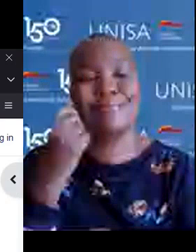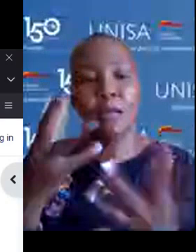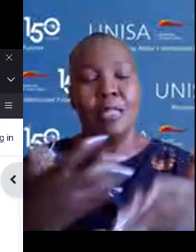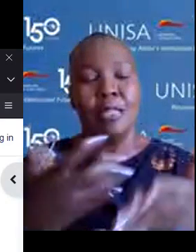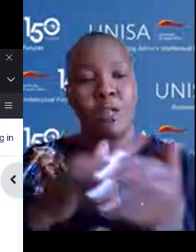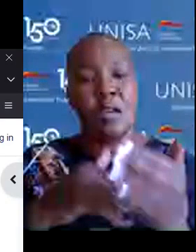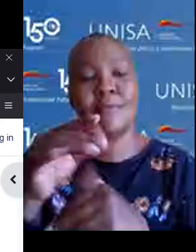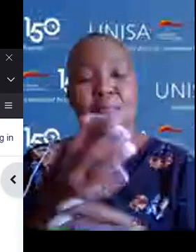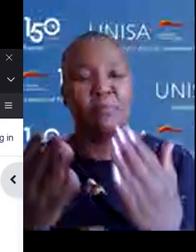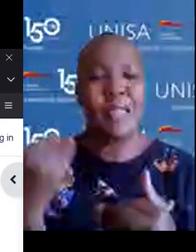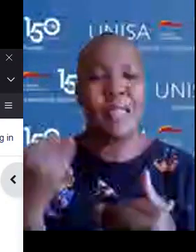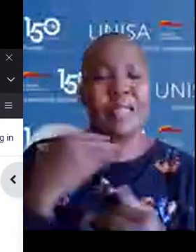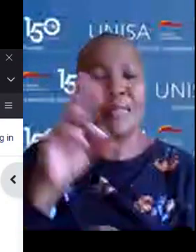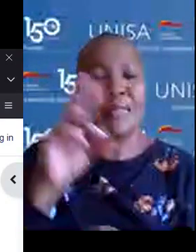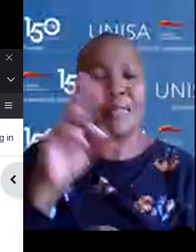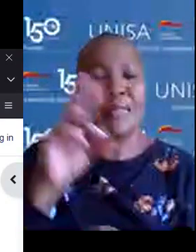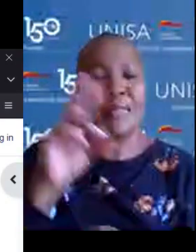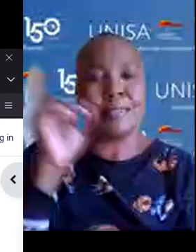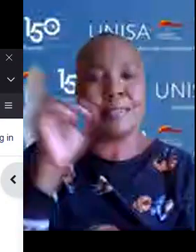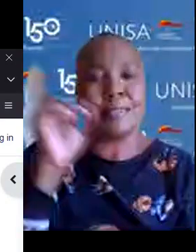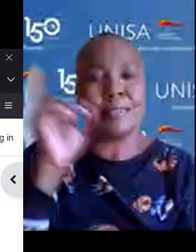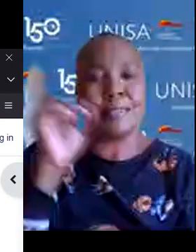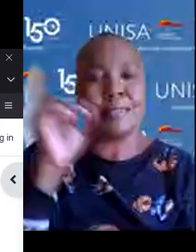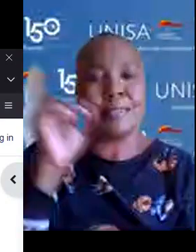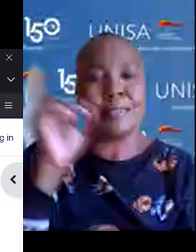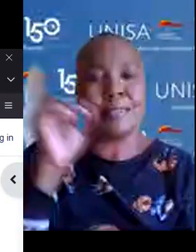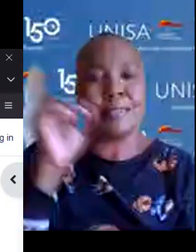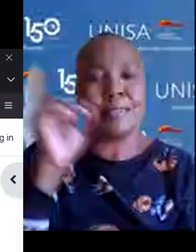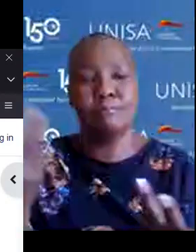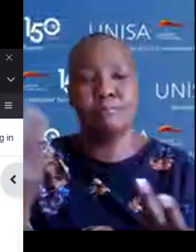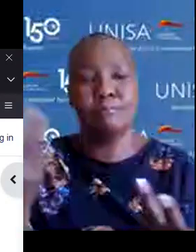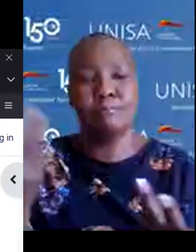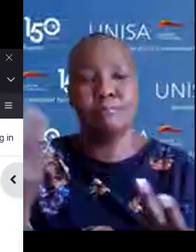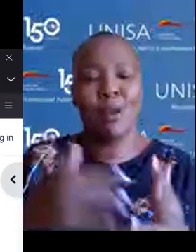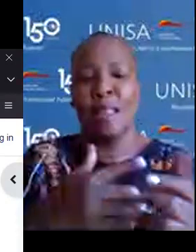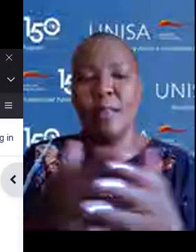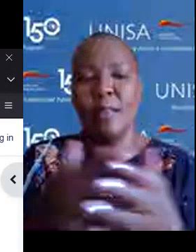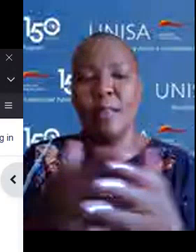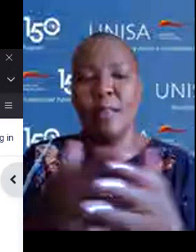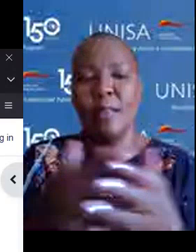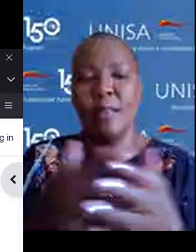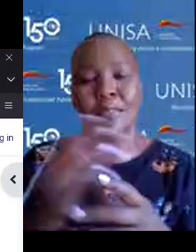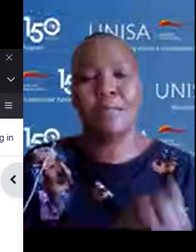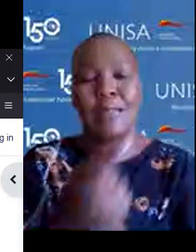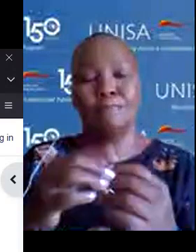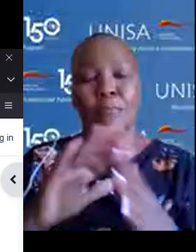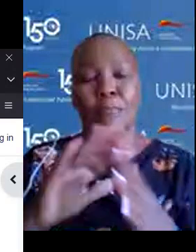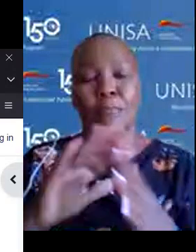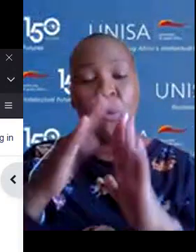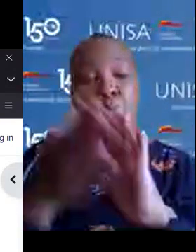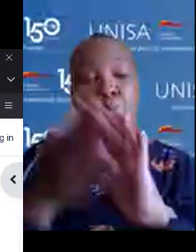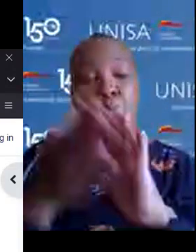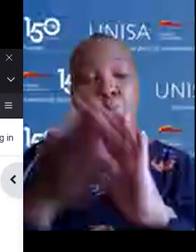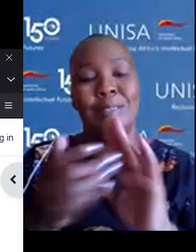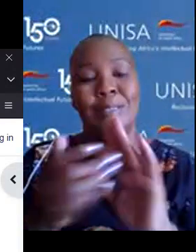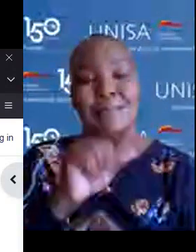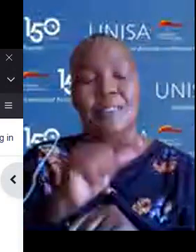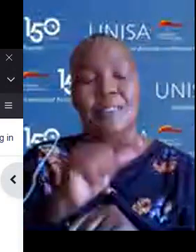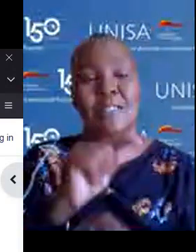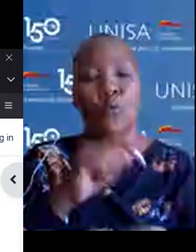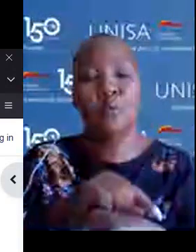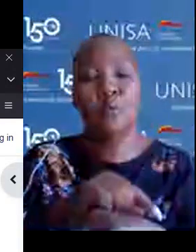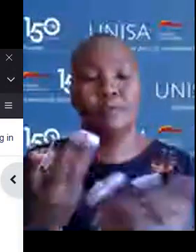interrupted with load shedding or anything like that, and you can complete these activities at your own pace. So that's why I really want to emphasize